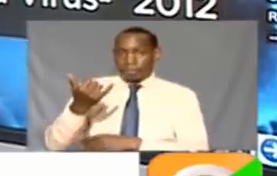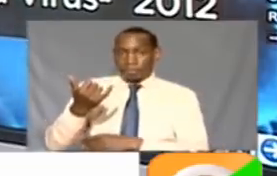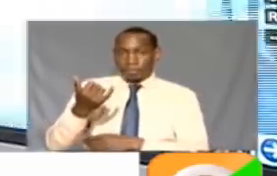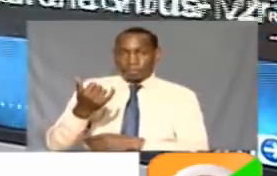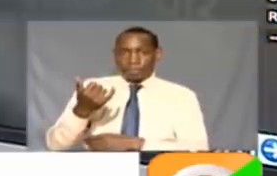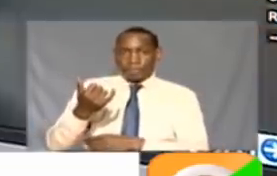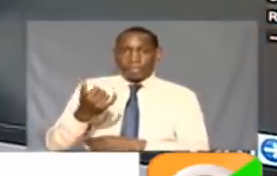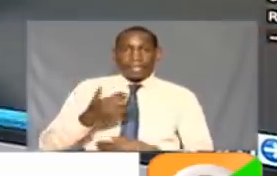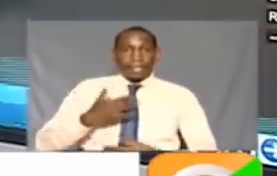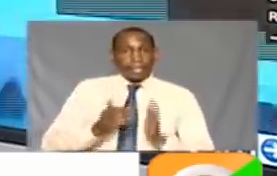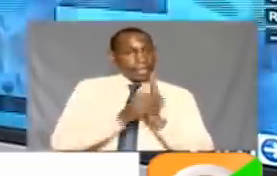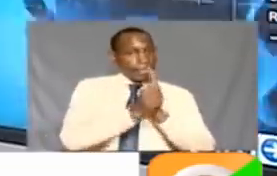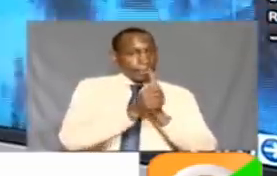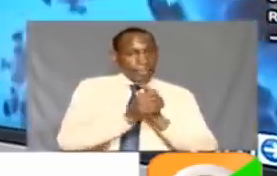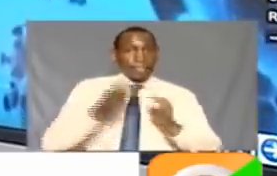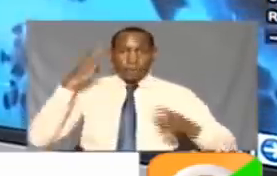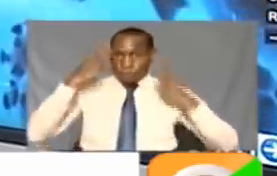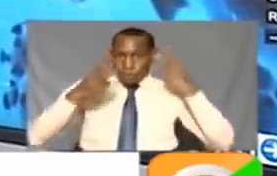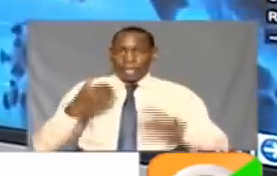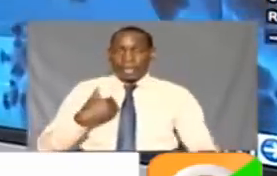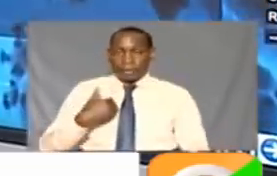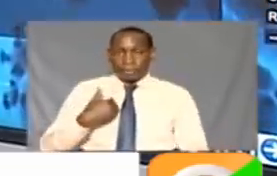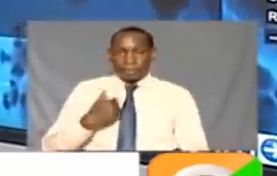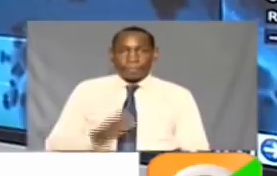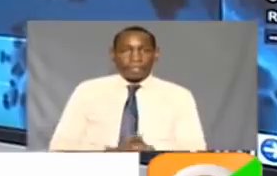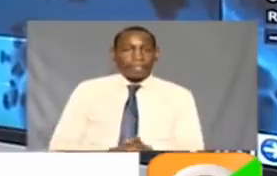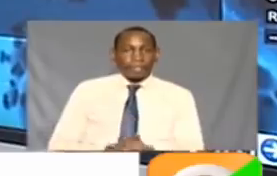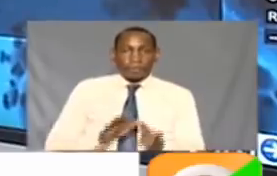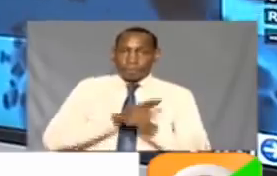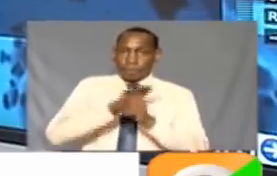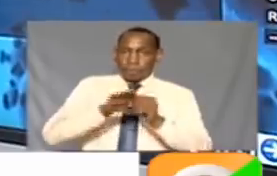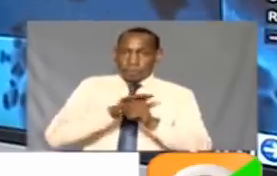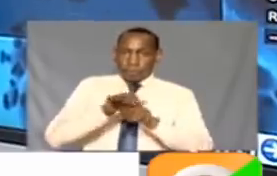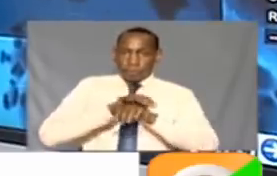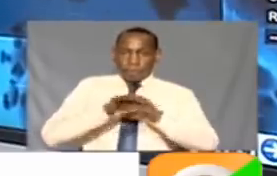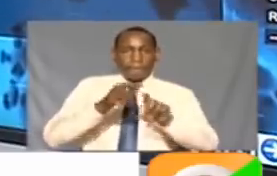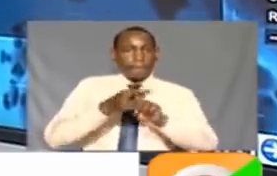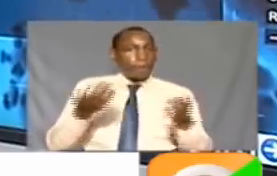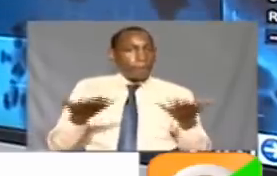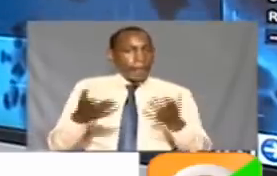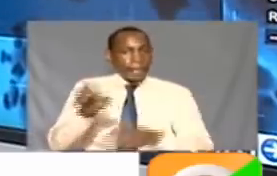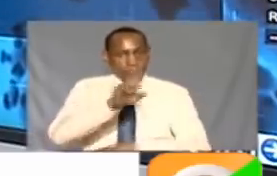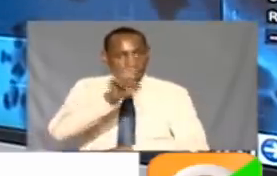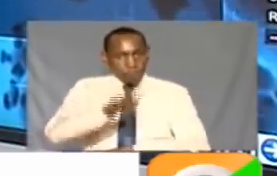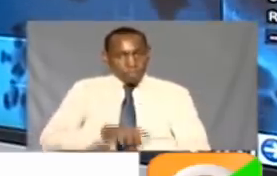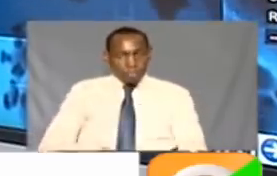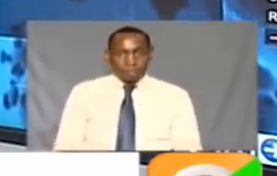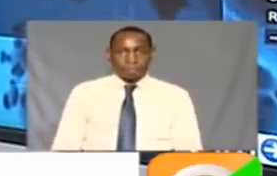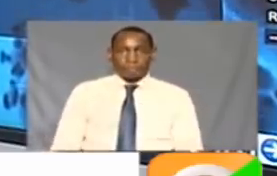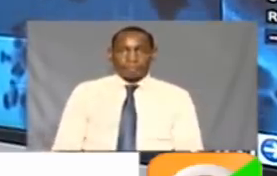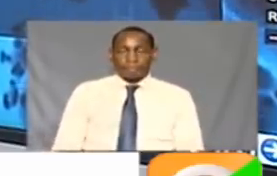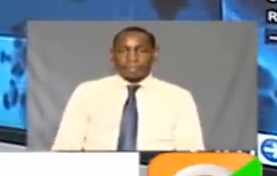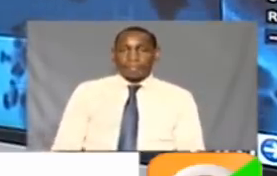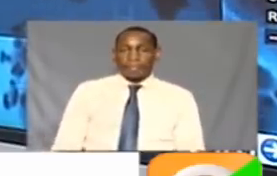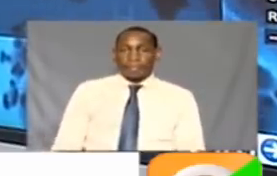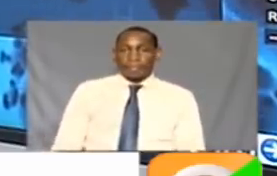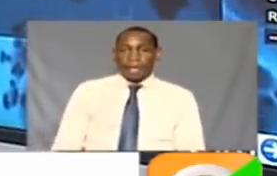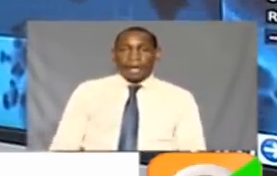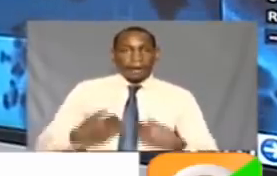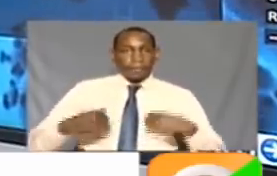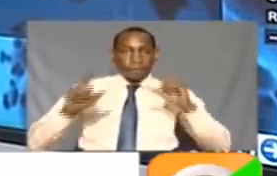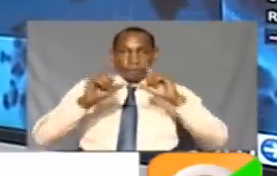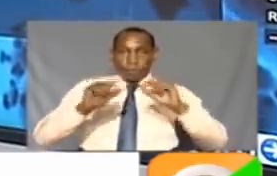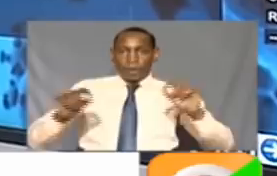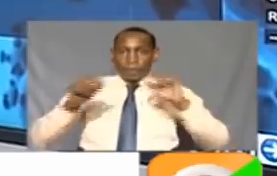are very worried. So just where did this coronavirus come from? Now, to answer that question, you will hear terms